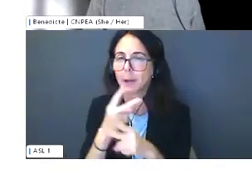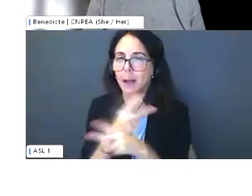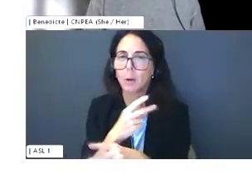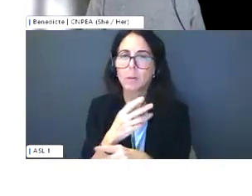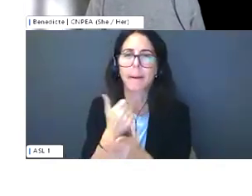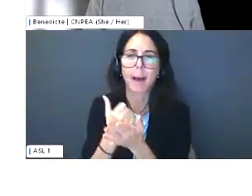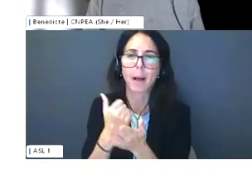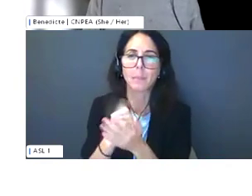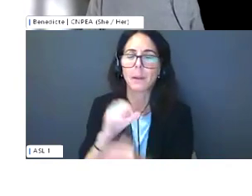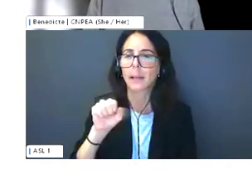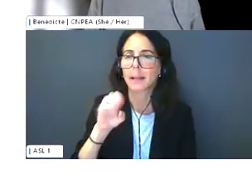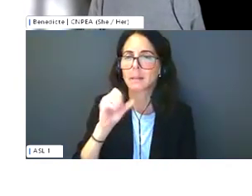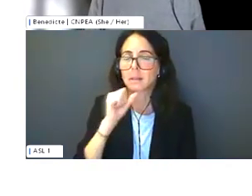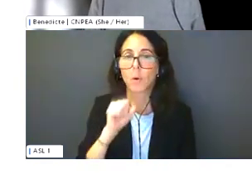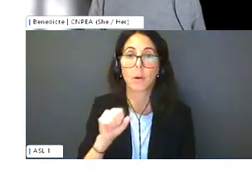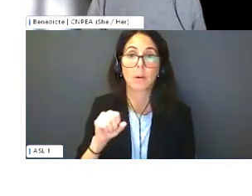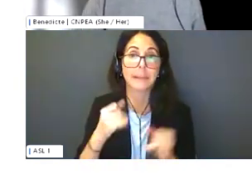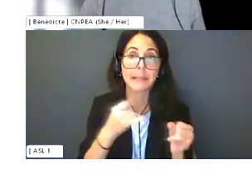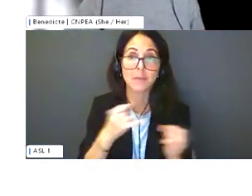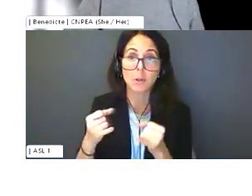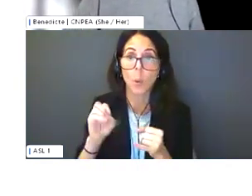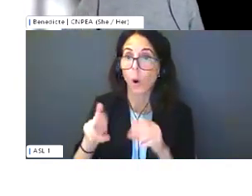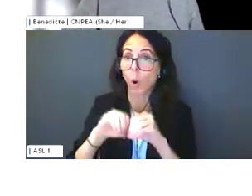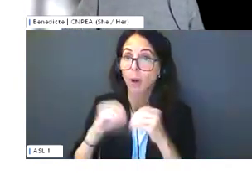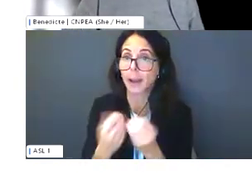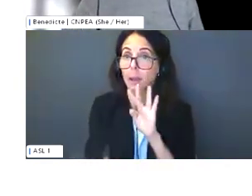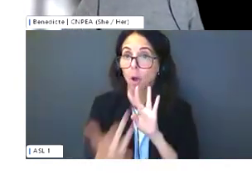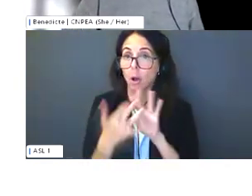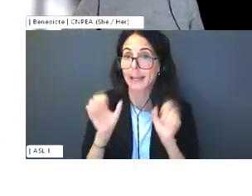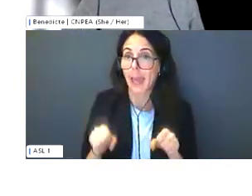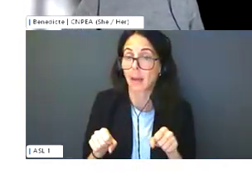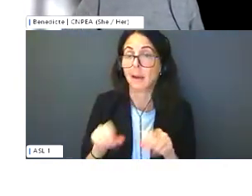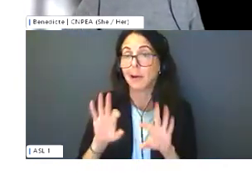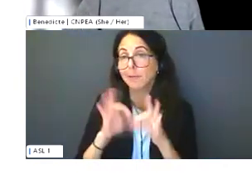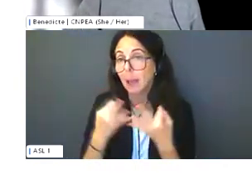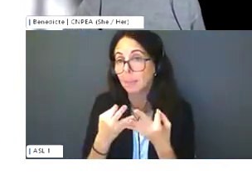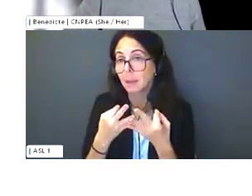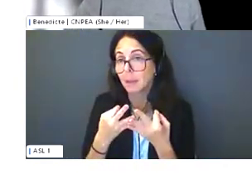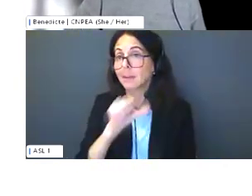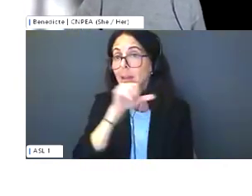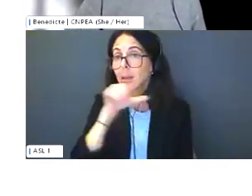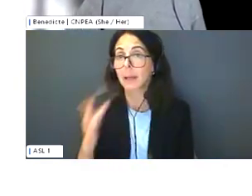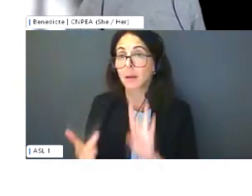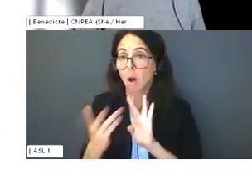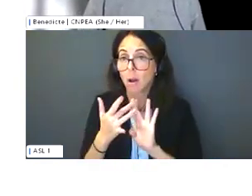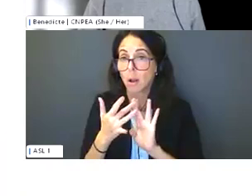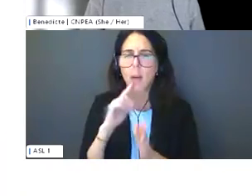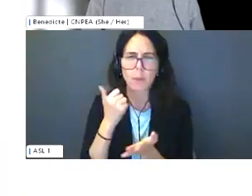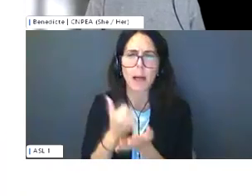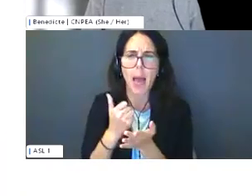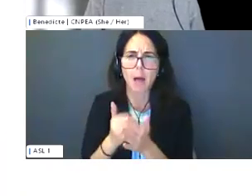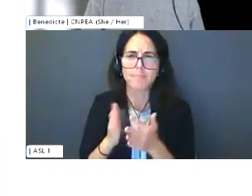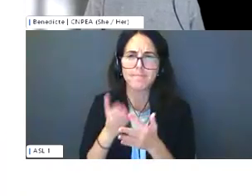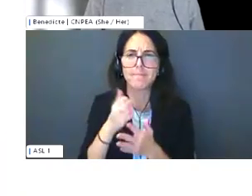cases for individuals. Organizations can contact us, as well as seniors or family members. And we also help navigate through that system. And we